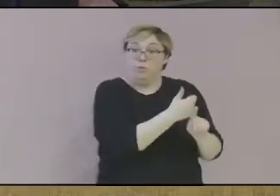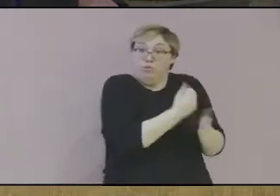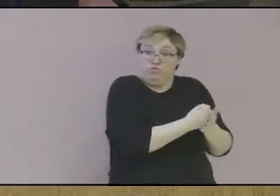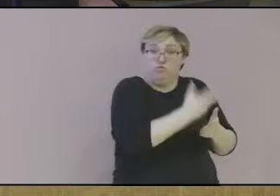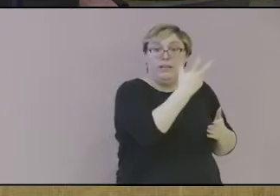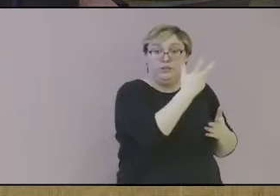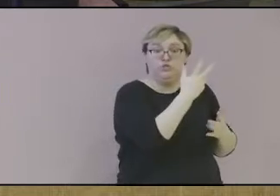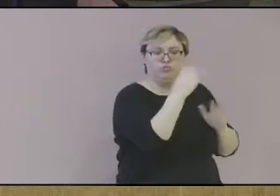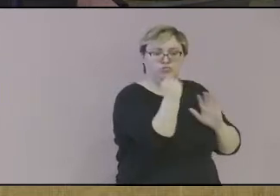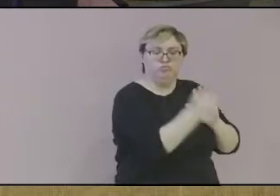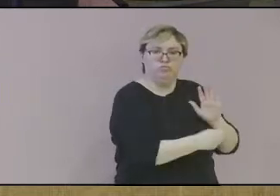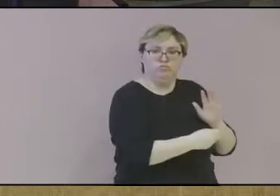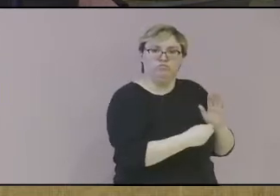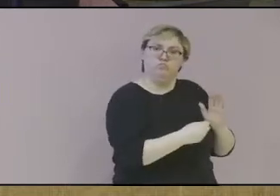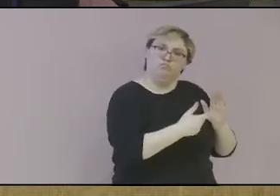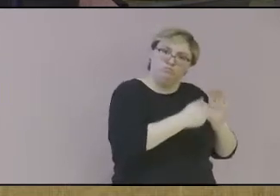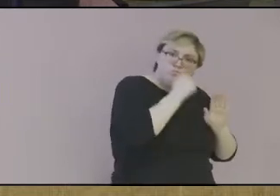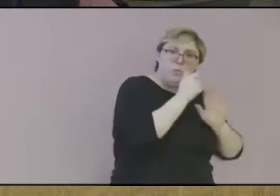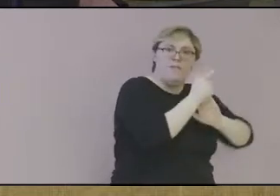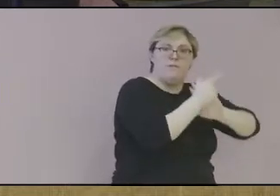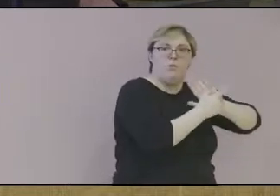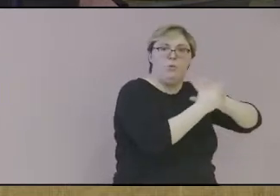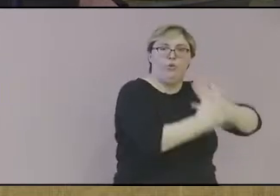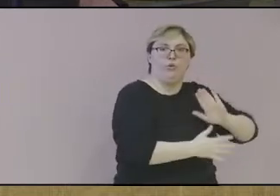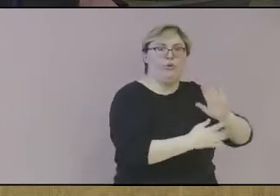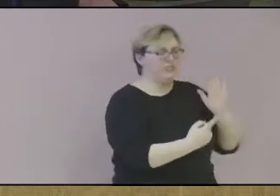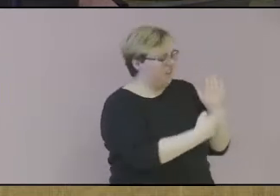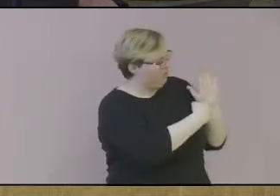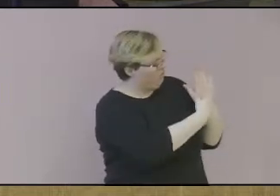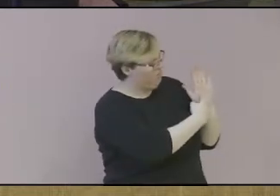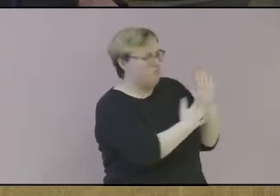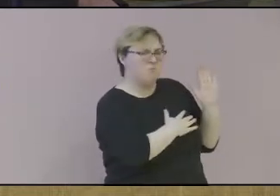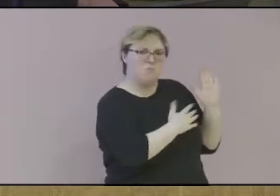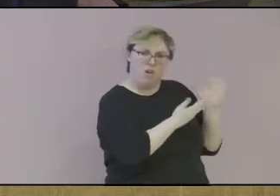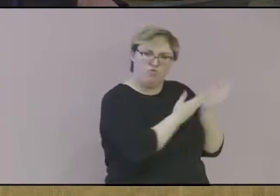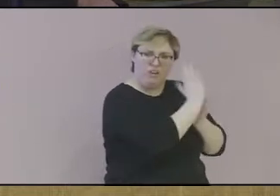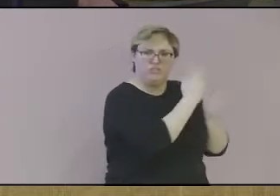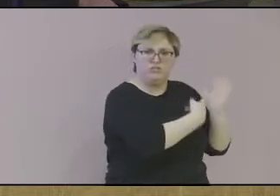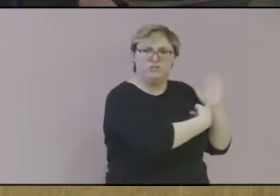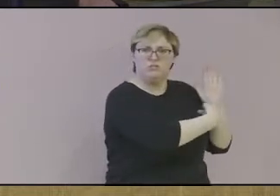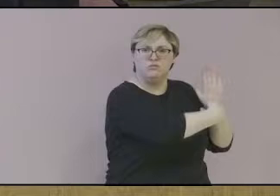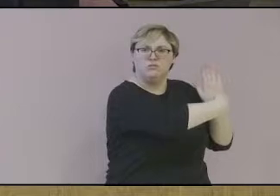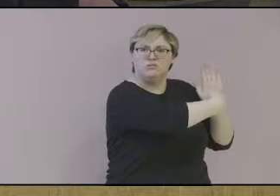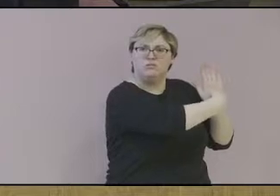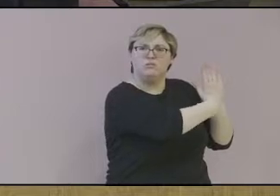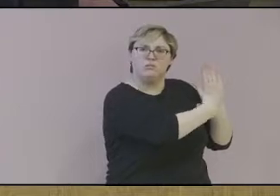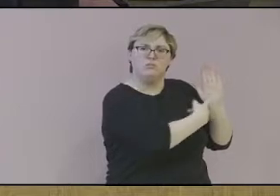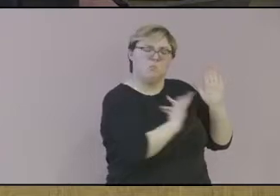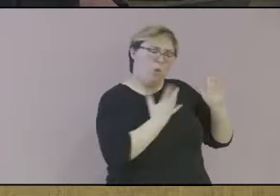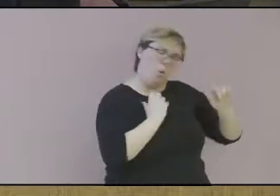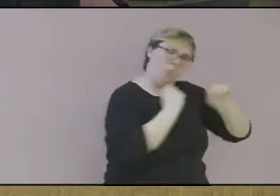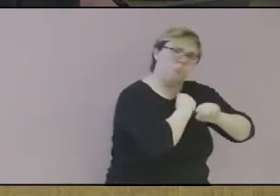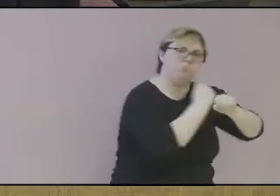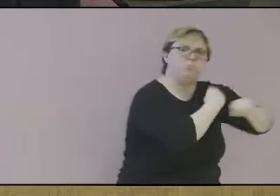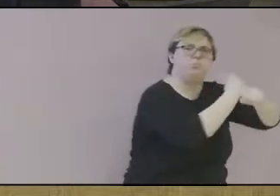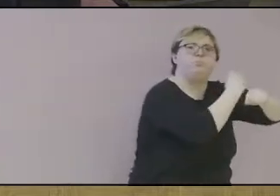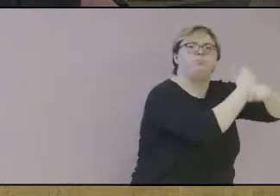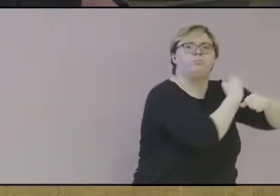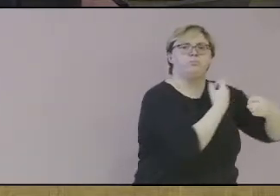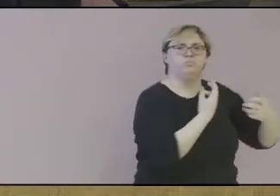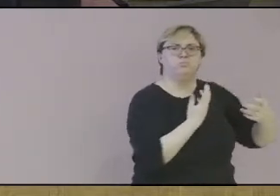and look at a law and say my rights are not being met at my workplace or my